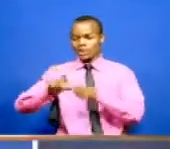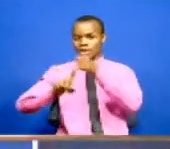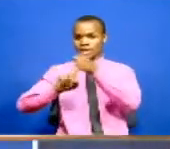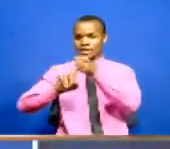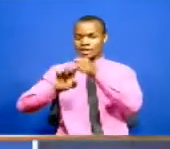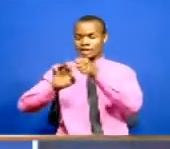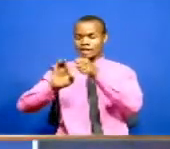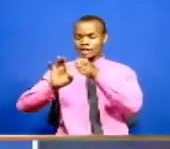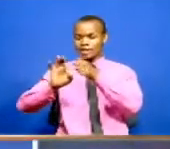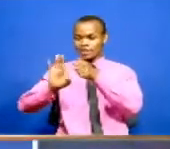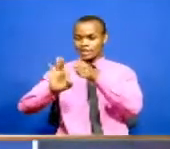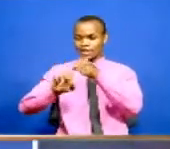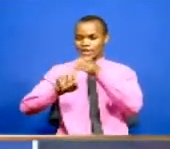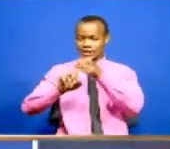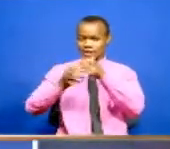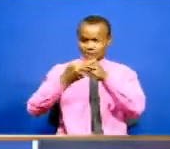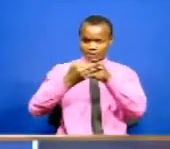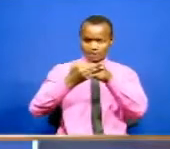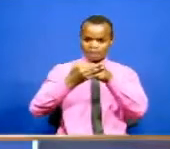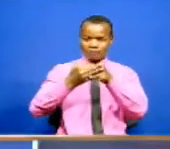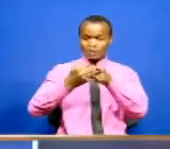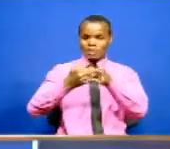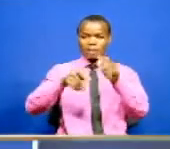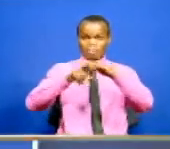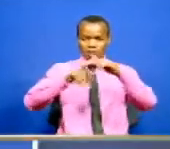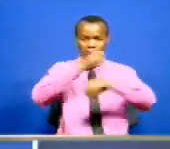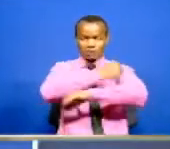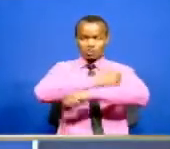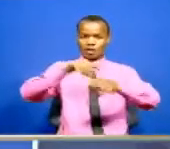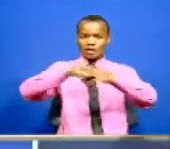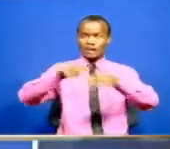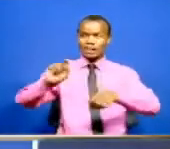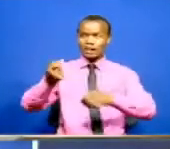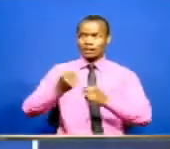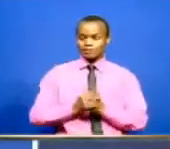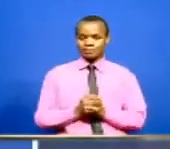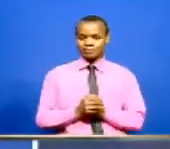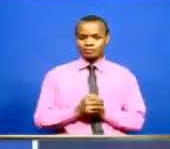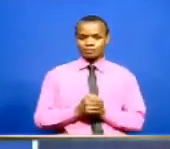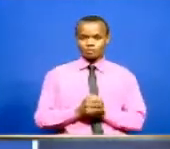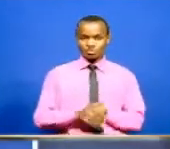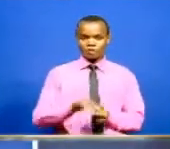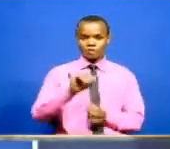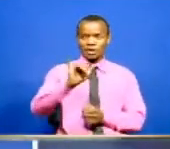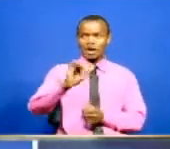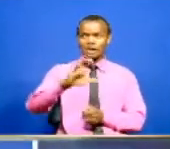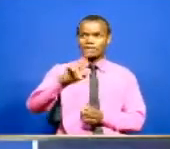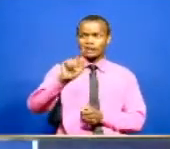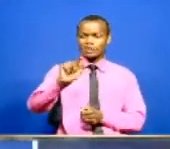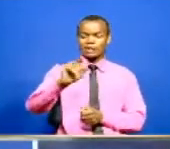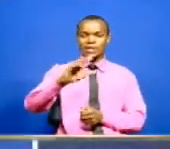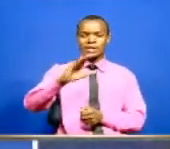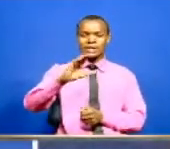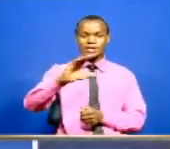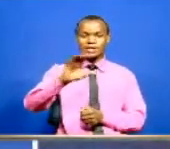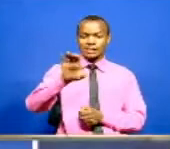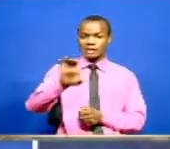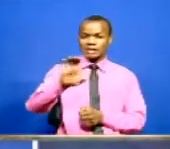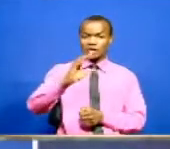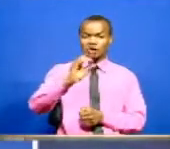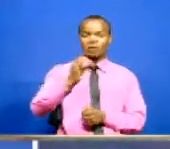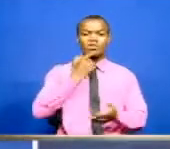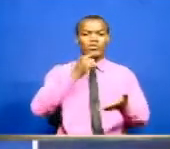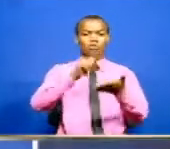21,638 public primary schools across the country. ICT Authority CEO Dr. Katherine Getao says